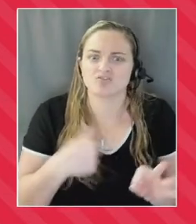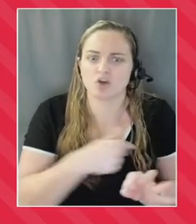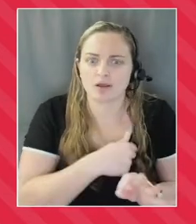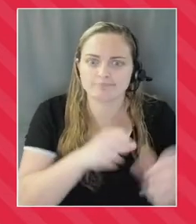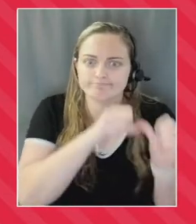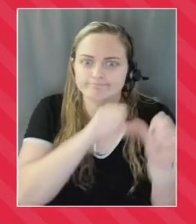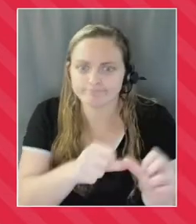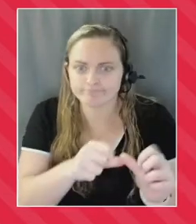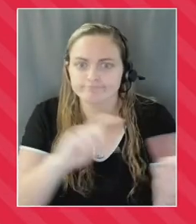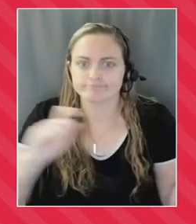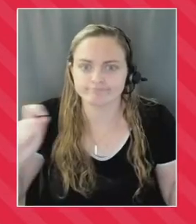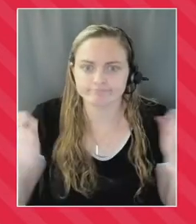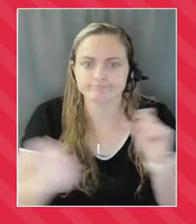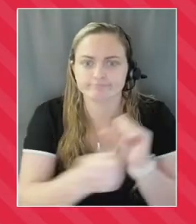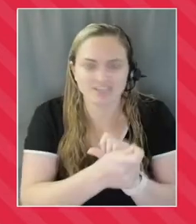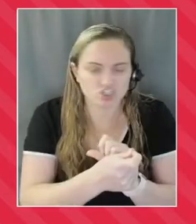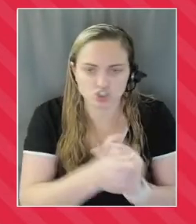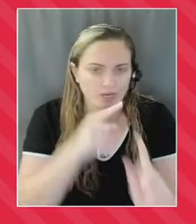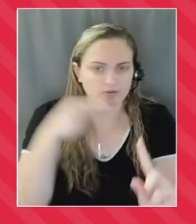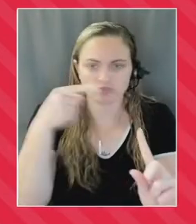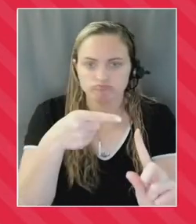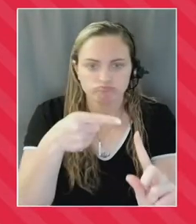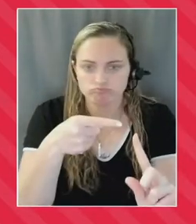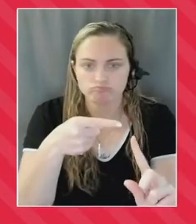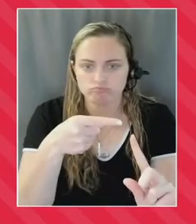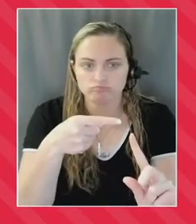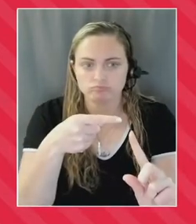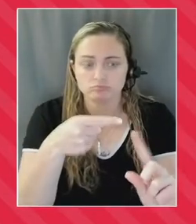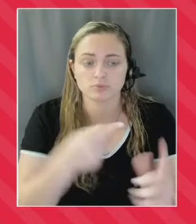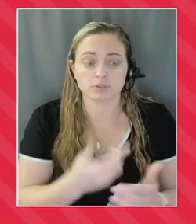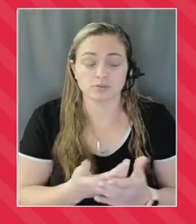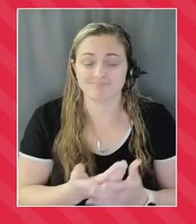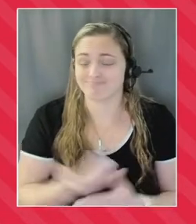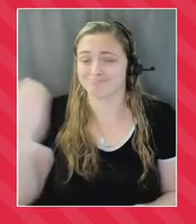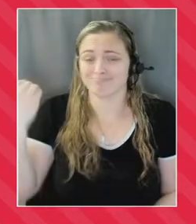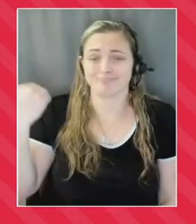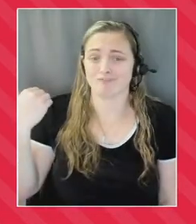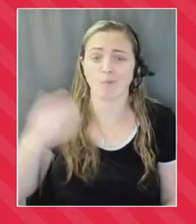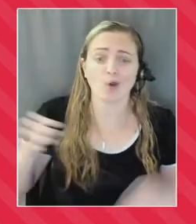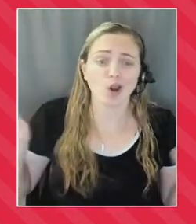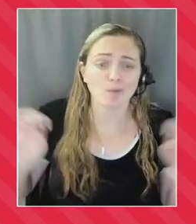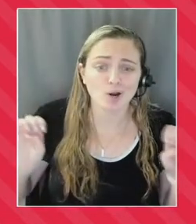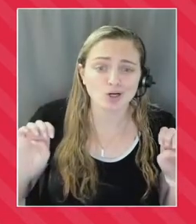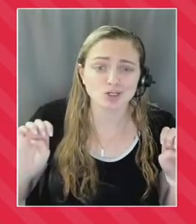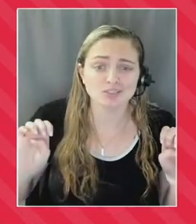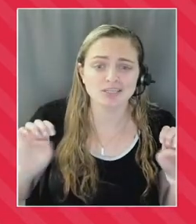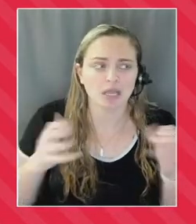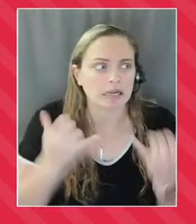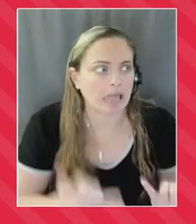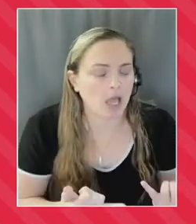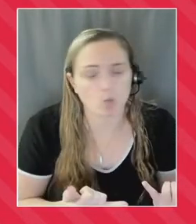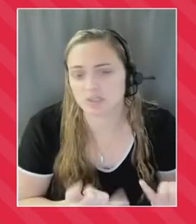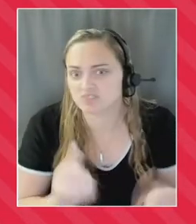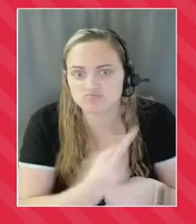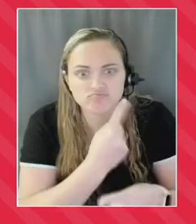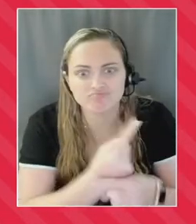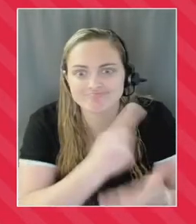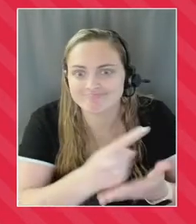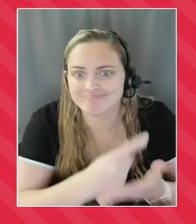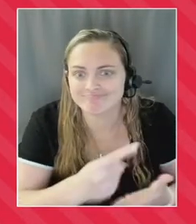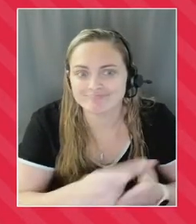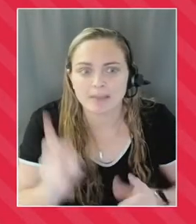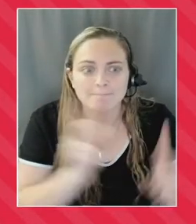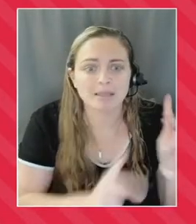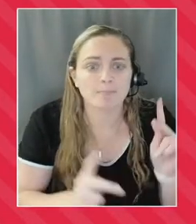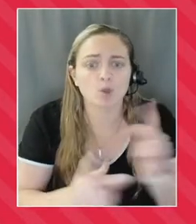to change the narrative. What once was emergency now is everyday food. We recognize that people who live in poverty